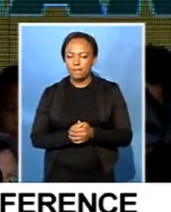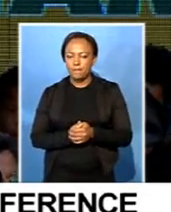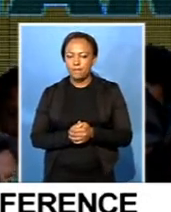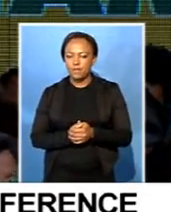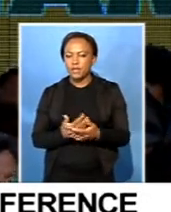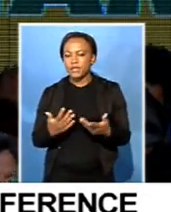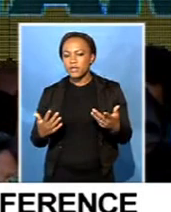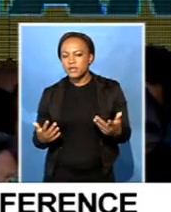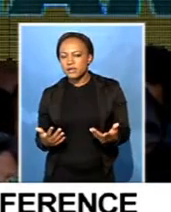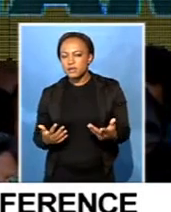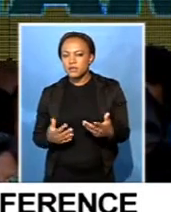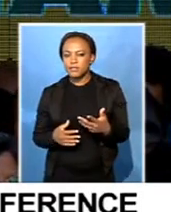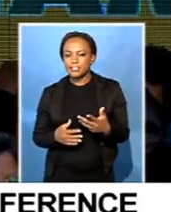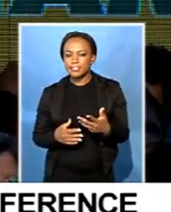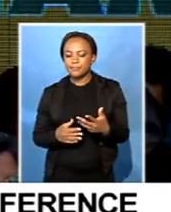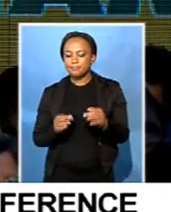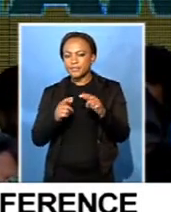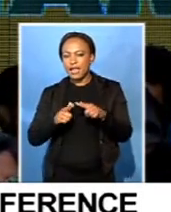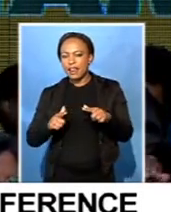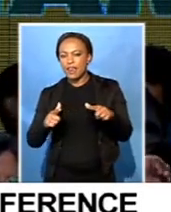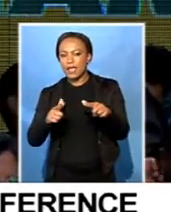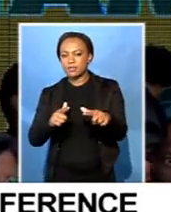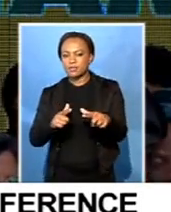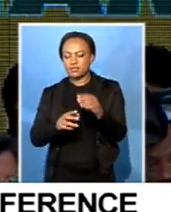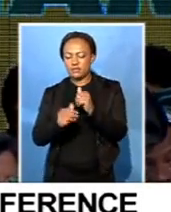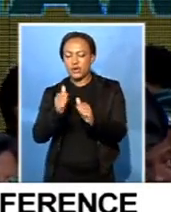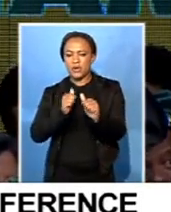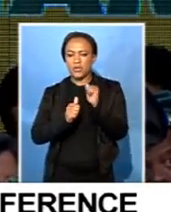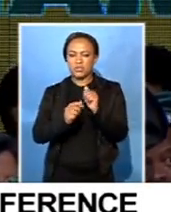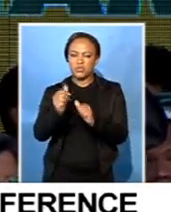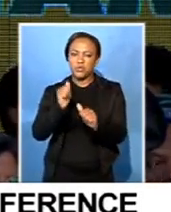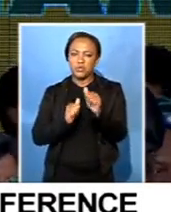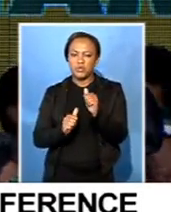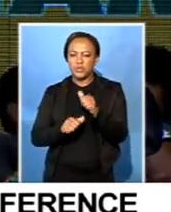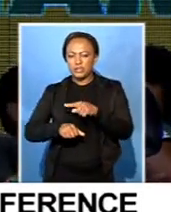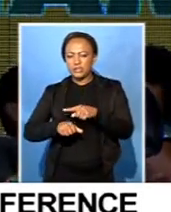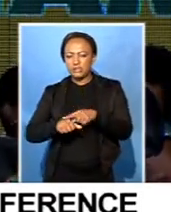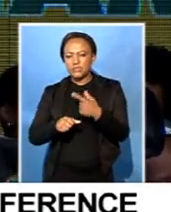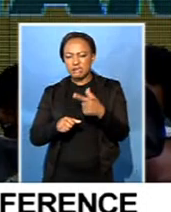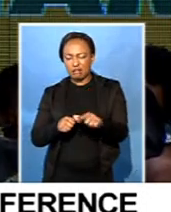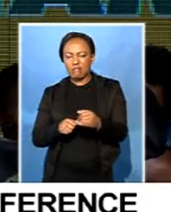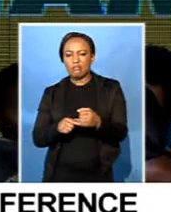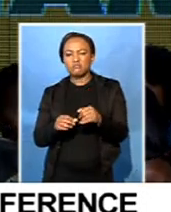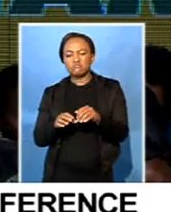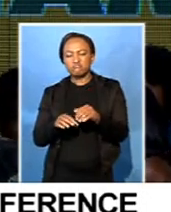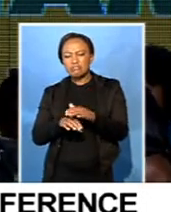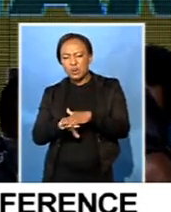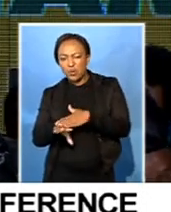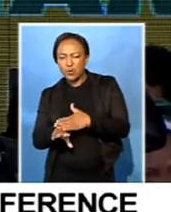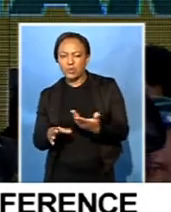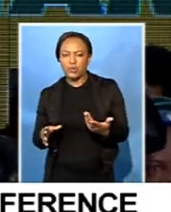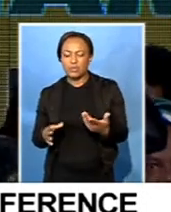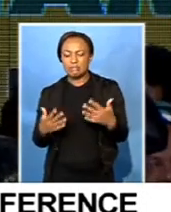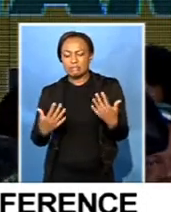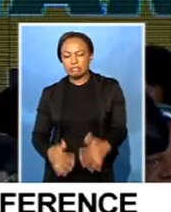The pace of land restoration and redistribution remains